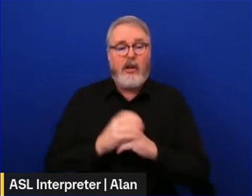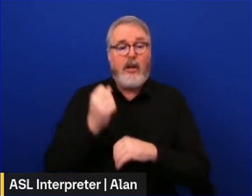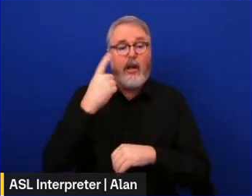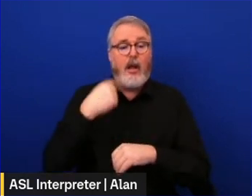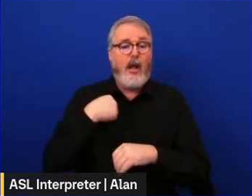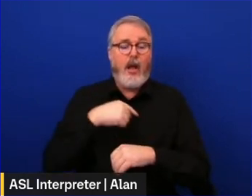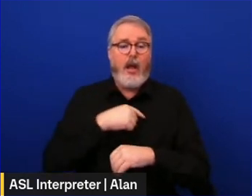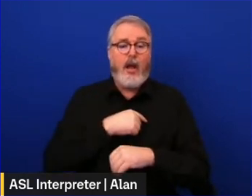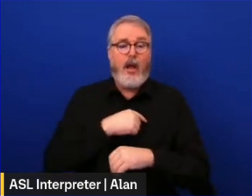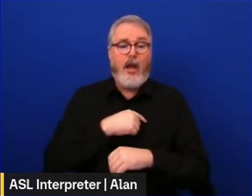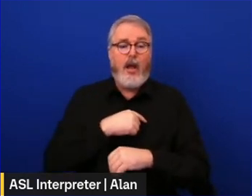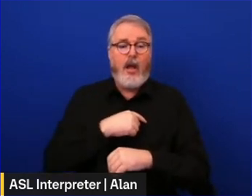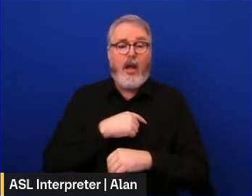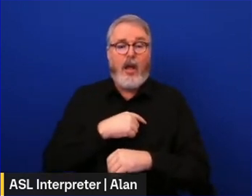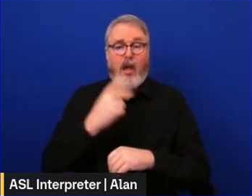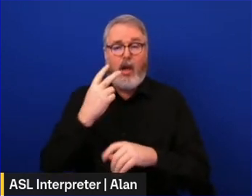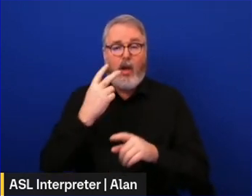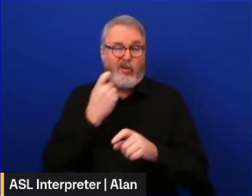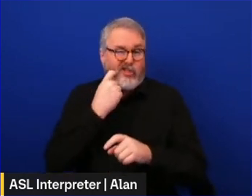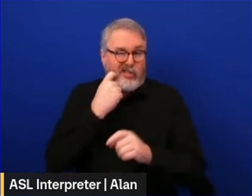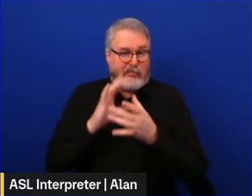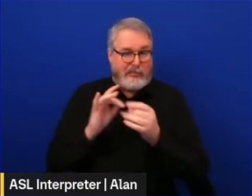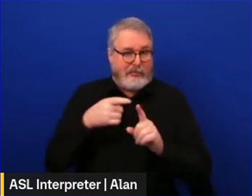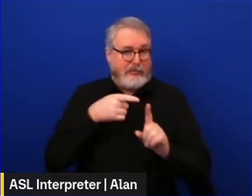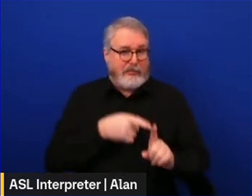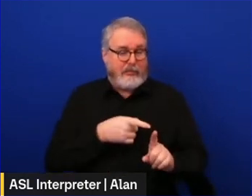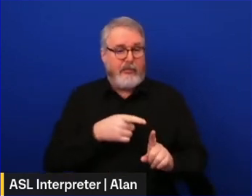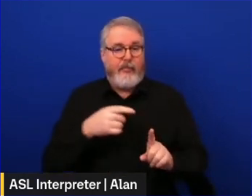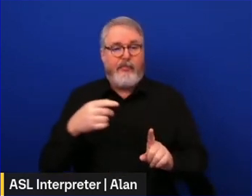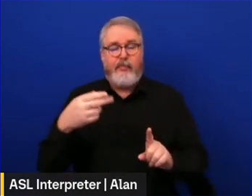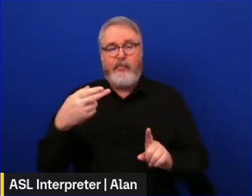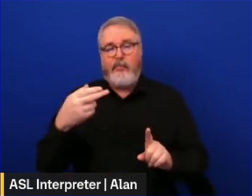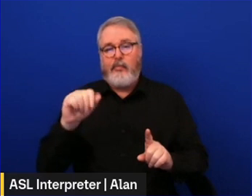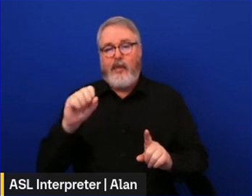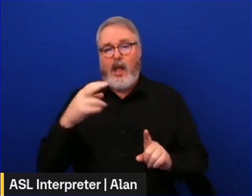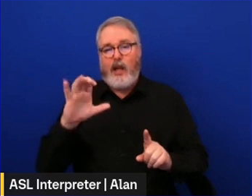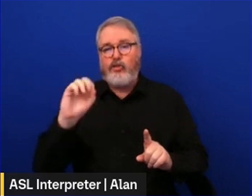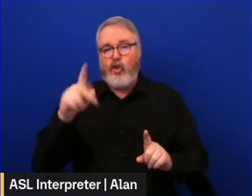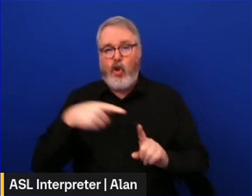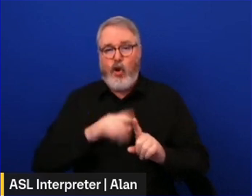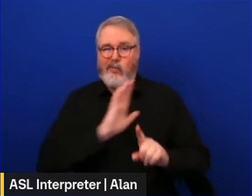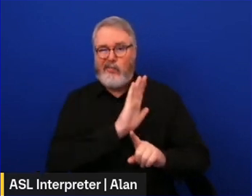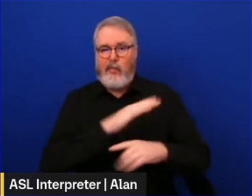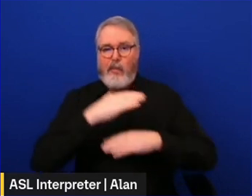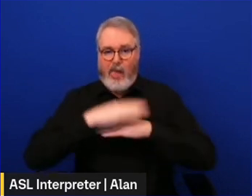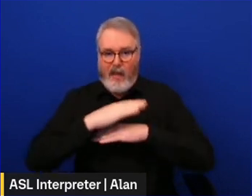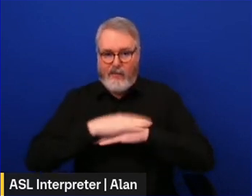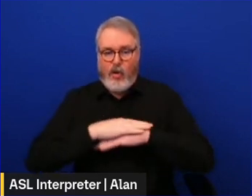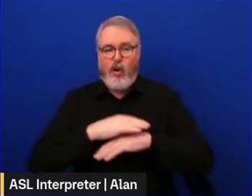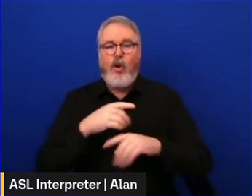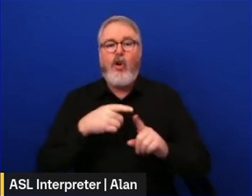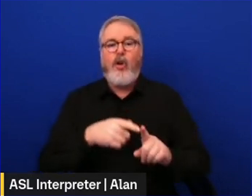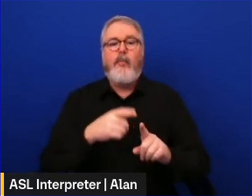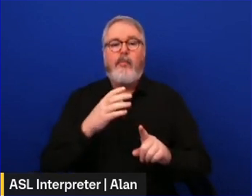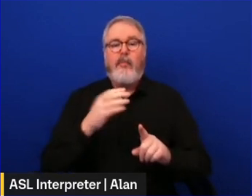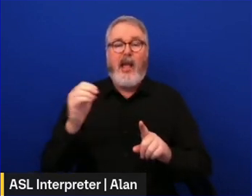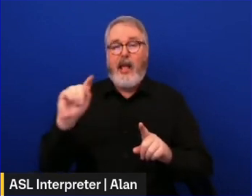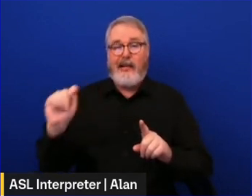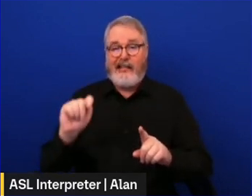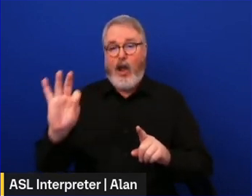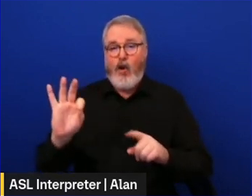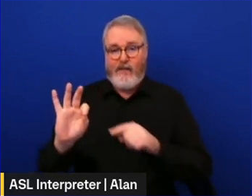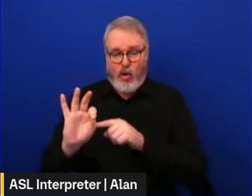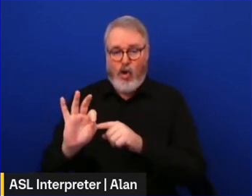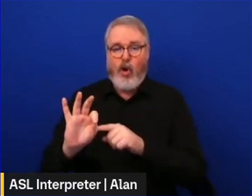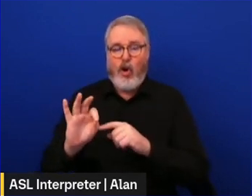just after that at the HashiCorp Cloud Platform with Waypoint and Terraform